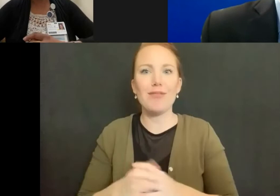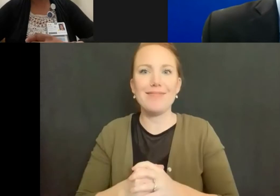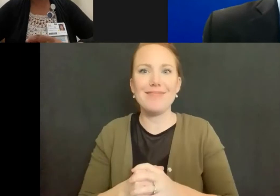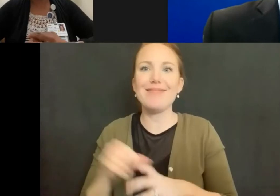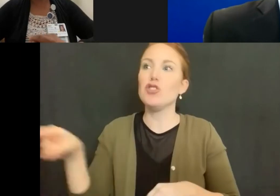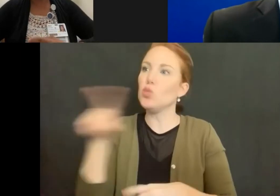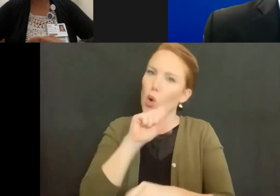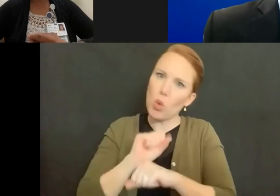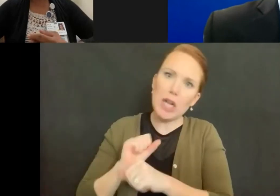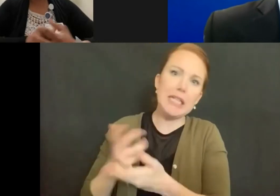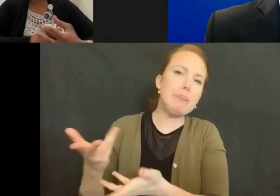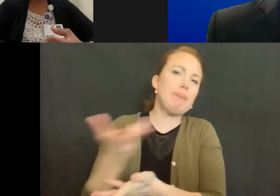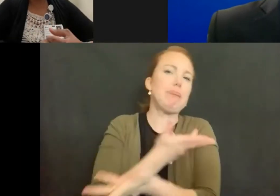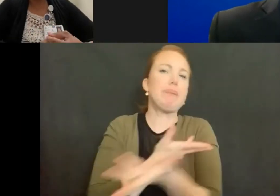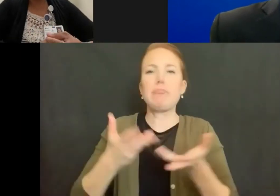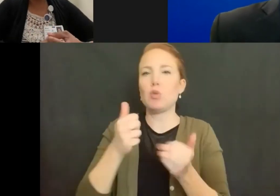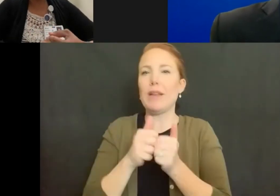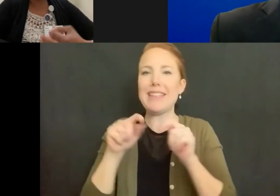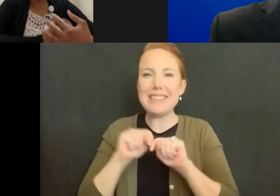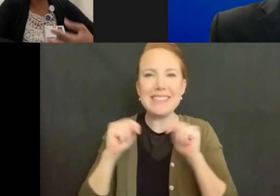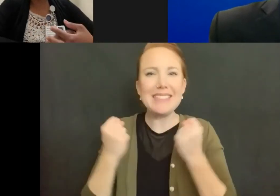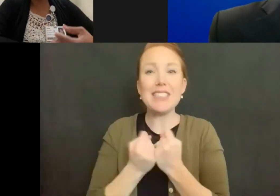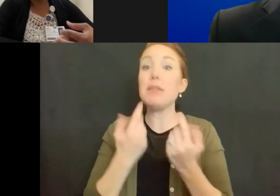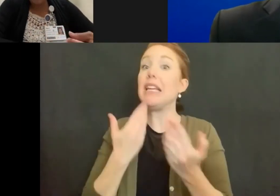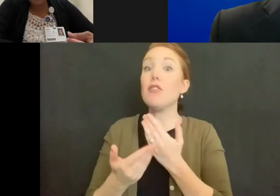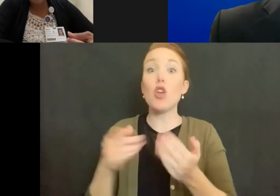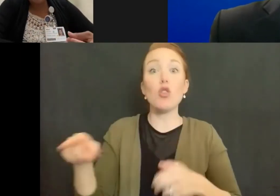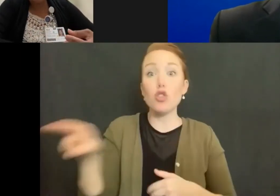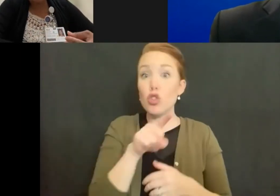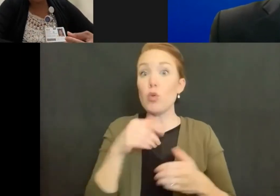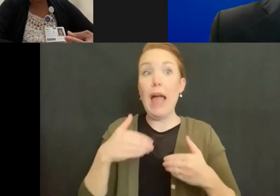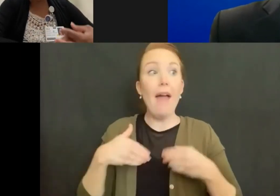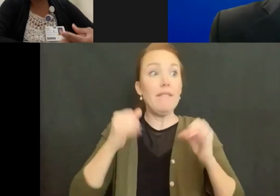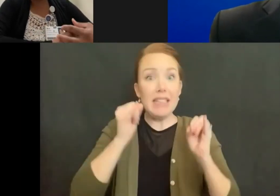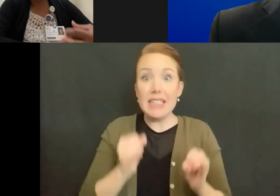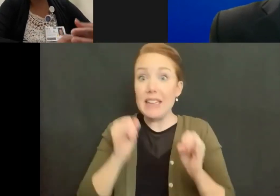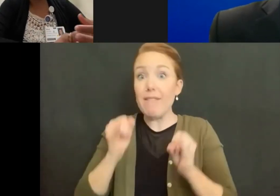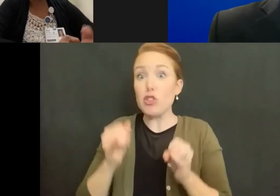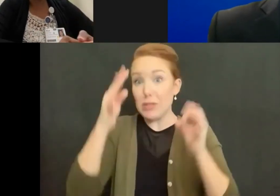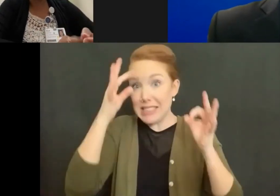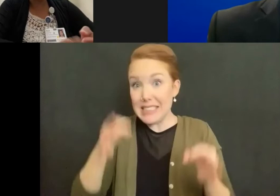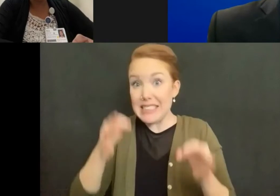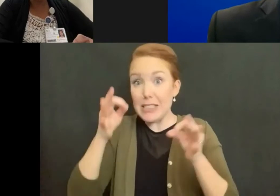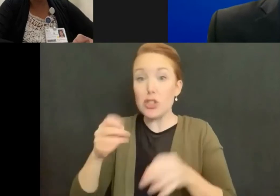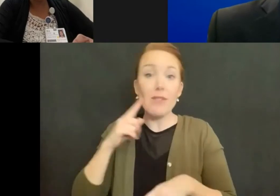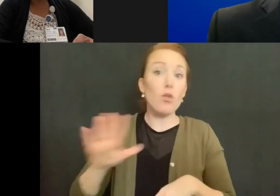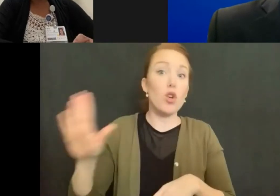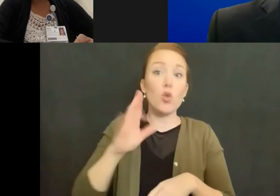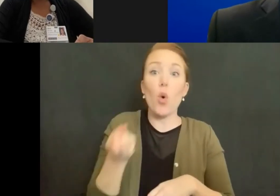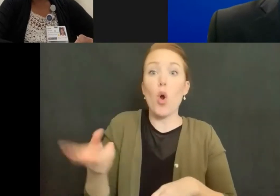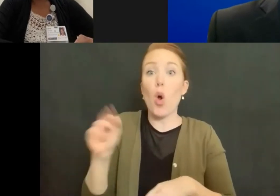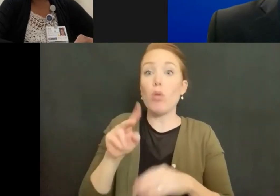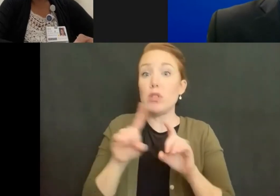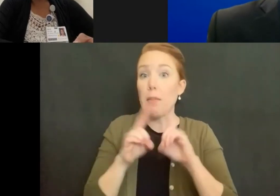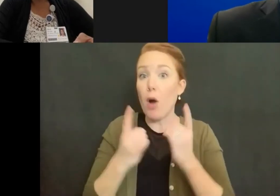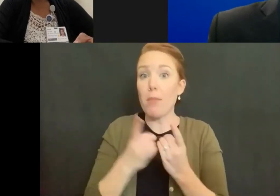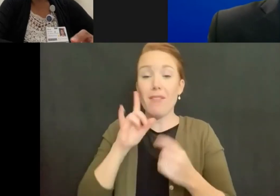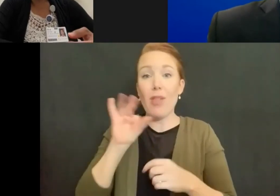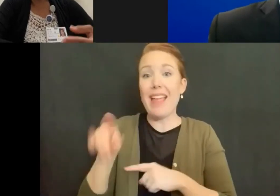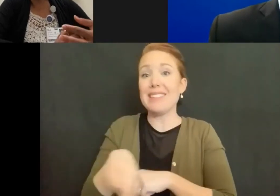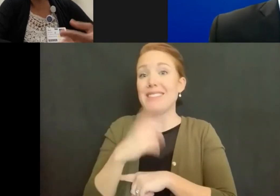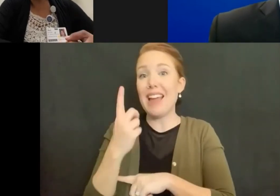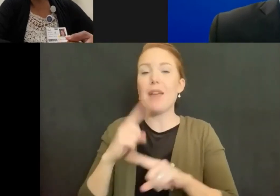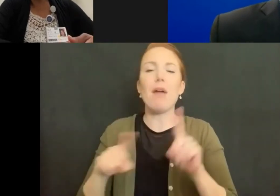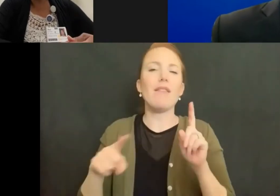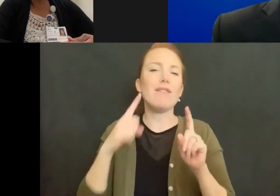are working with a team, even though you are making individual decision for your own department for that day, but for example,